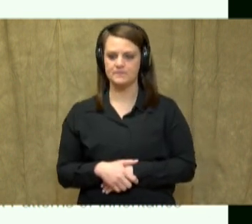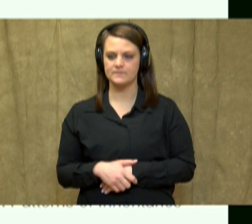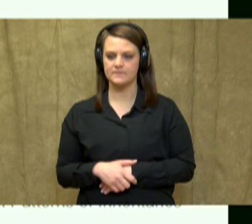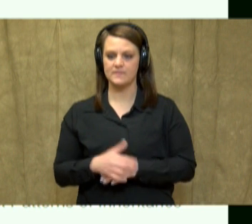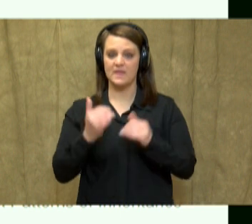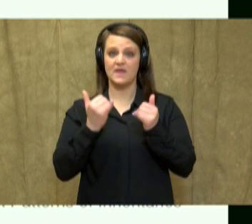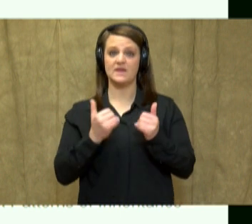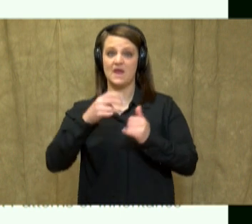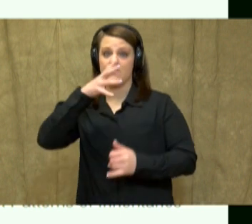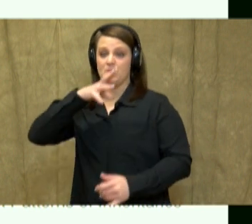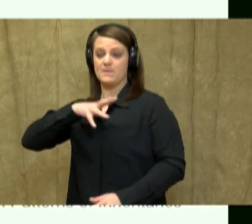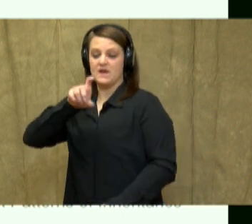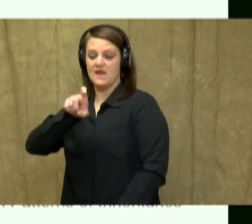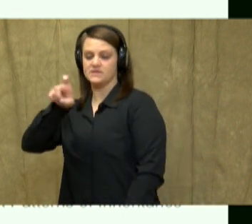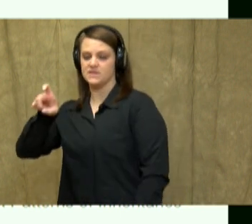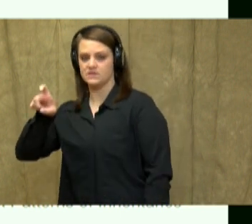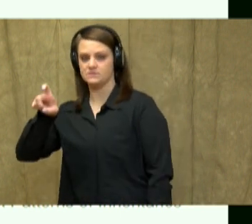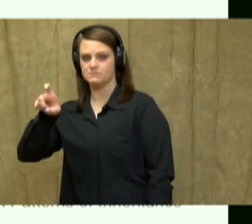Females are XX,